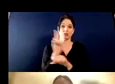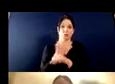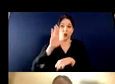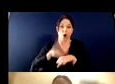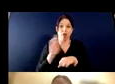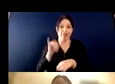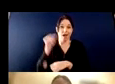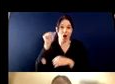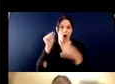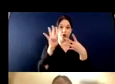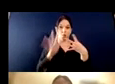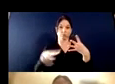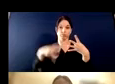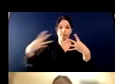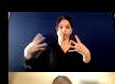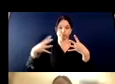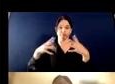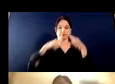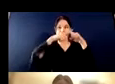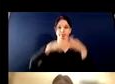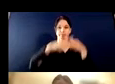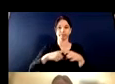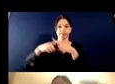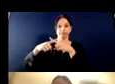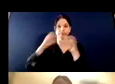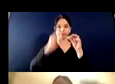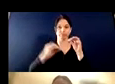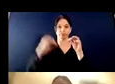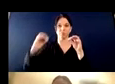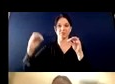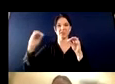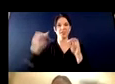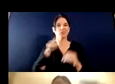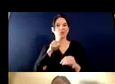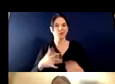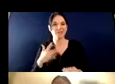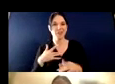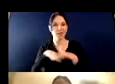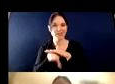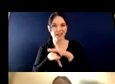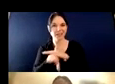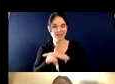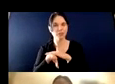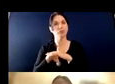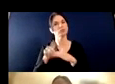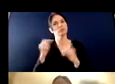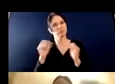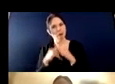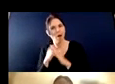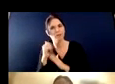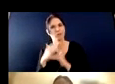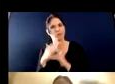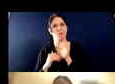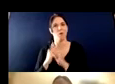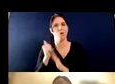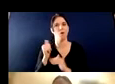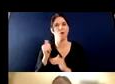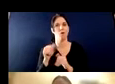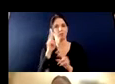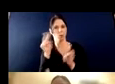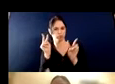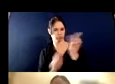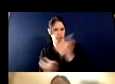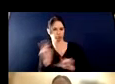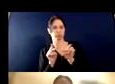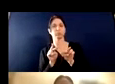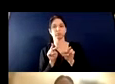it feels accessible and meaningful to you, so that you can feel comfortable using this information, this language with